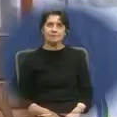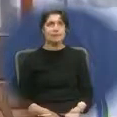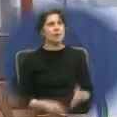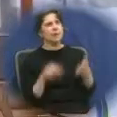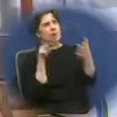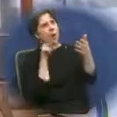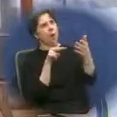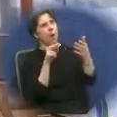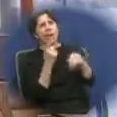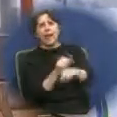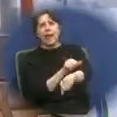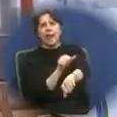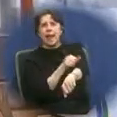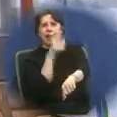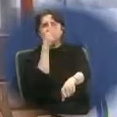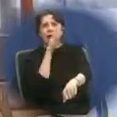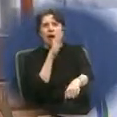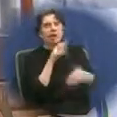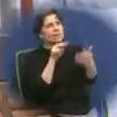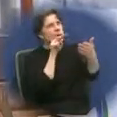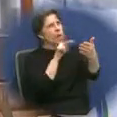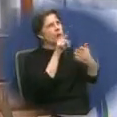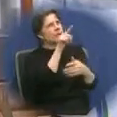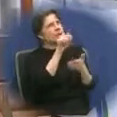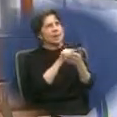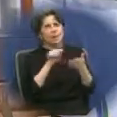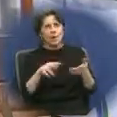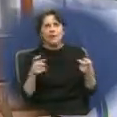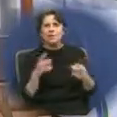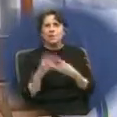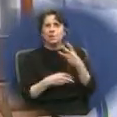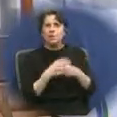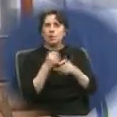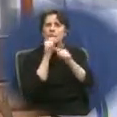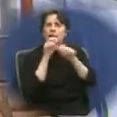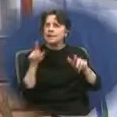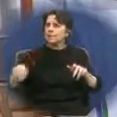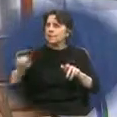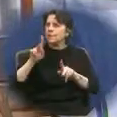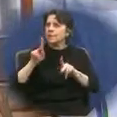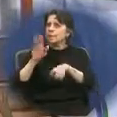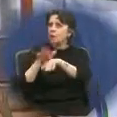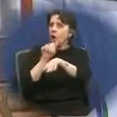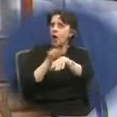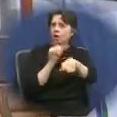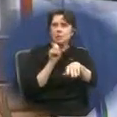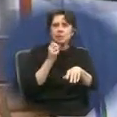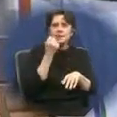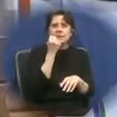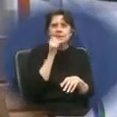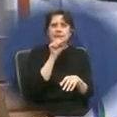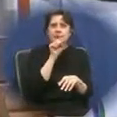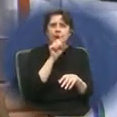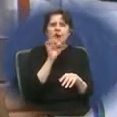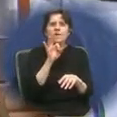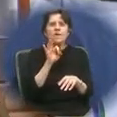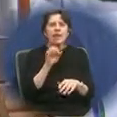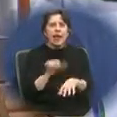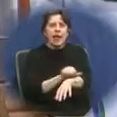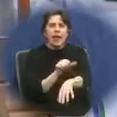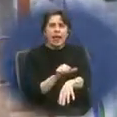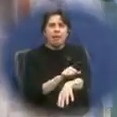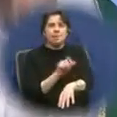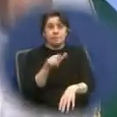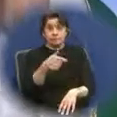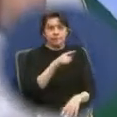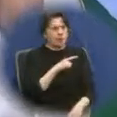Behold the Lamb of God, behold him who takes away the sins of the world. Blessed are those called to the supper of the Lamb. Lord, I am not worthy that